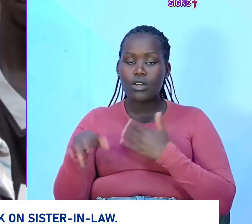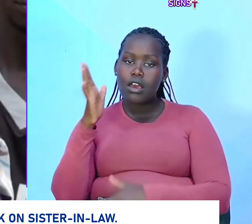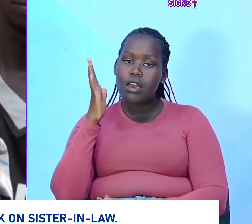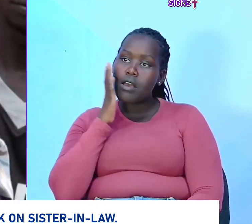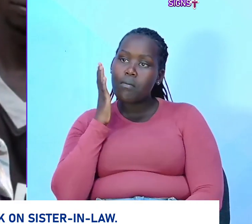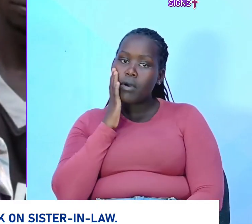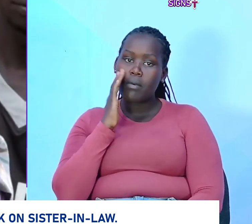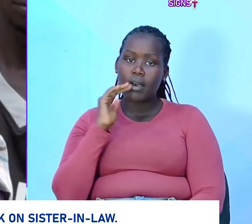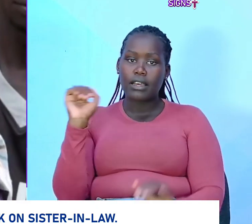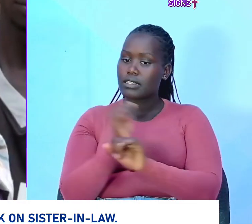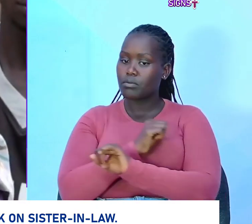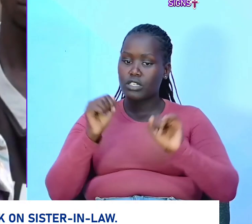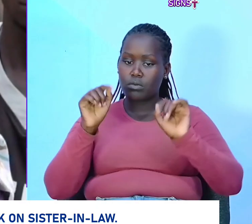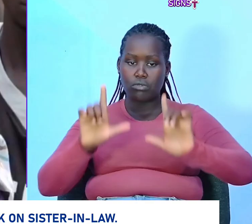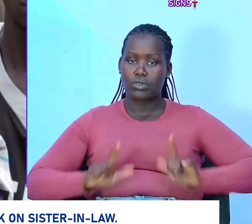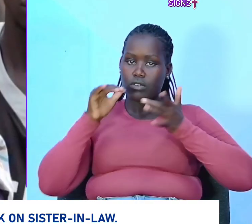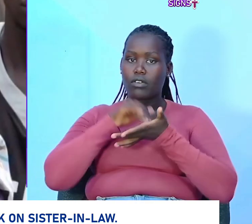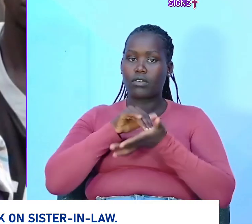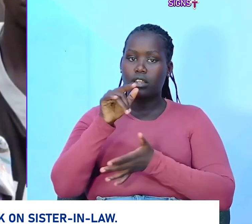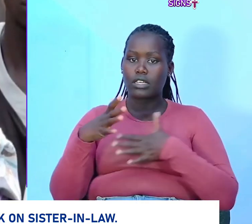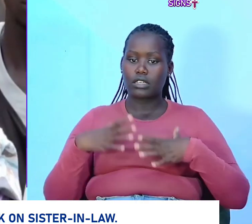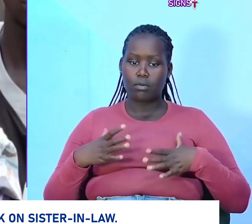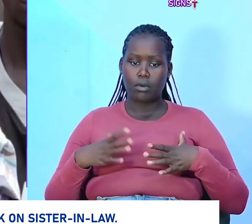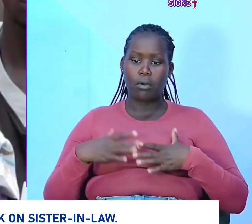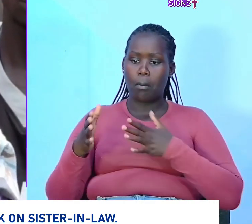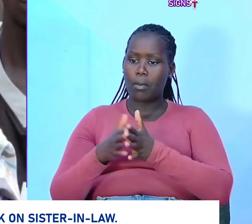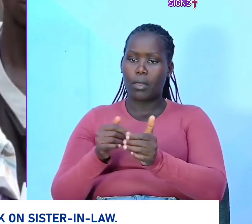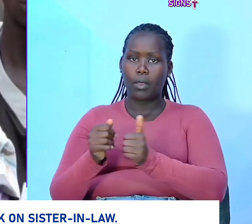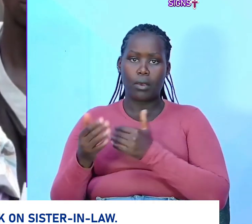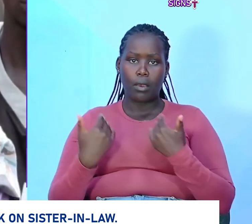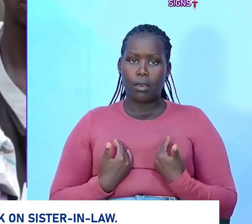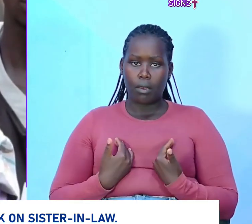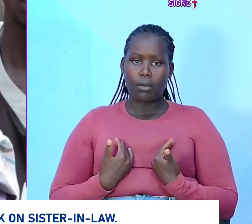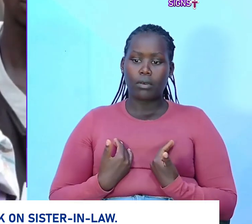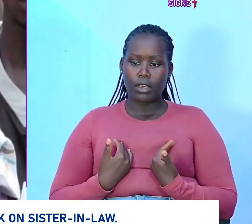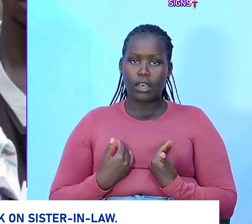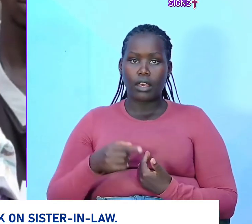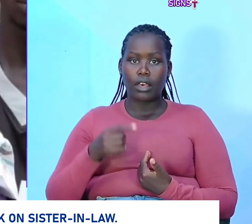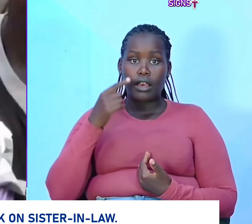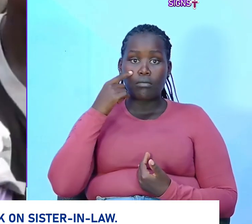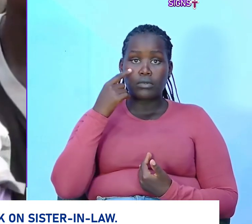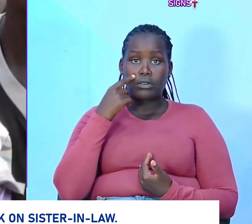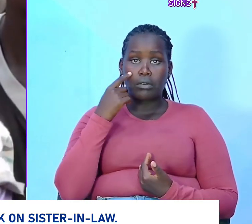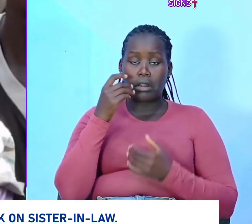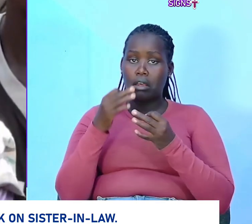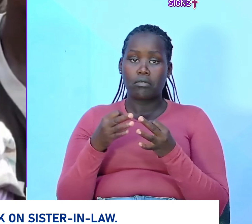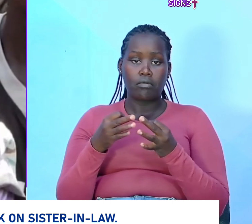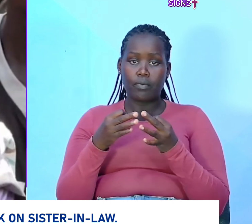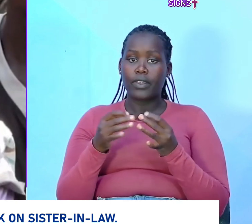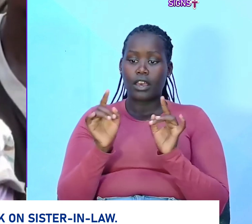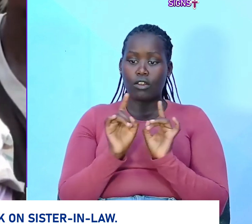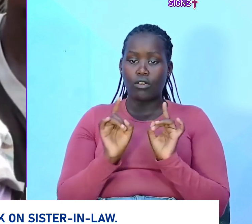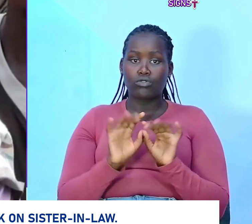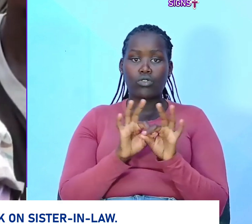sita survive tena. Hao watu wamenikanyaga mpaka wamenikanyaga maini. Sioni kama naweza survive. Halafu hii